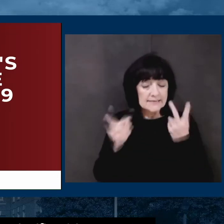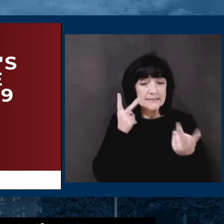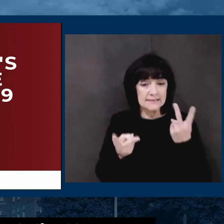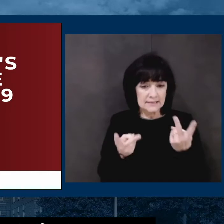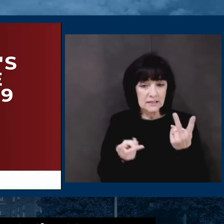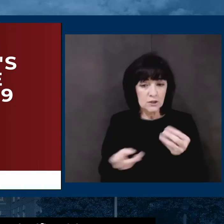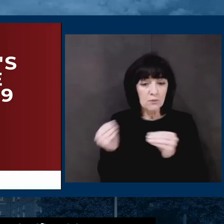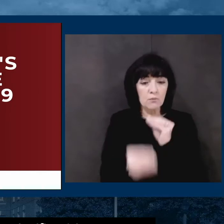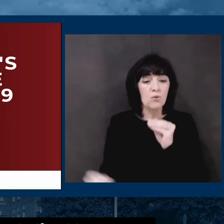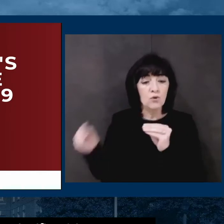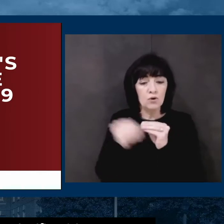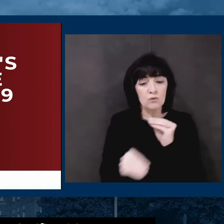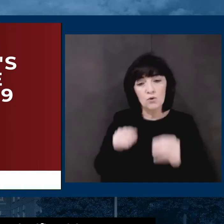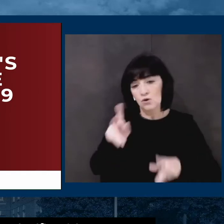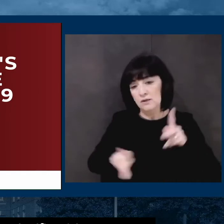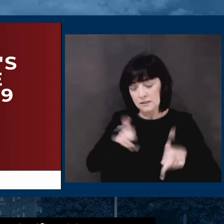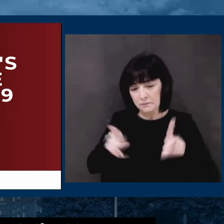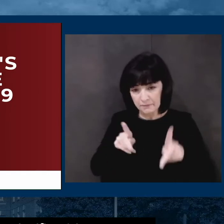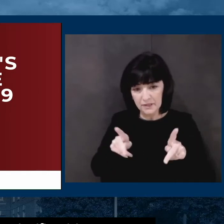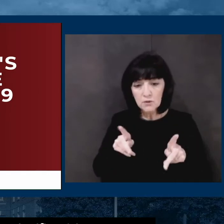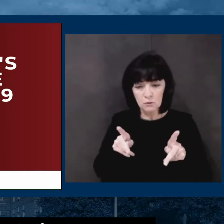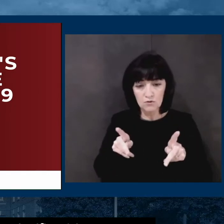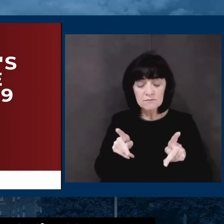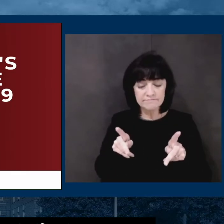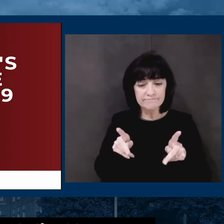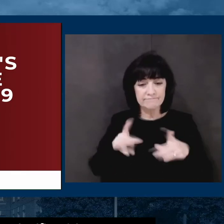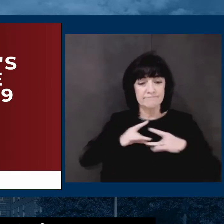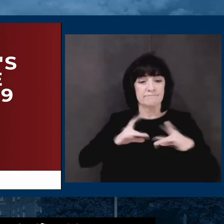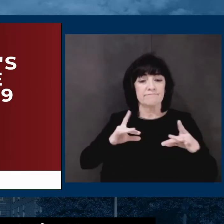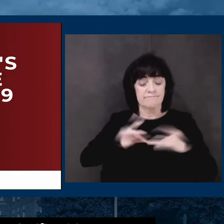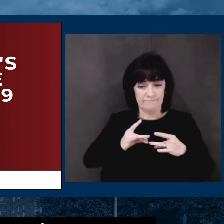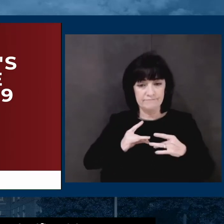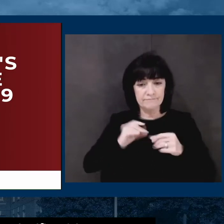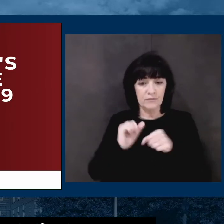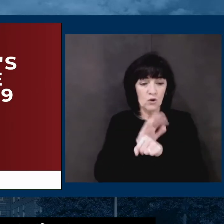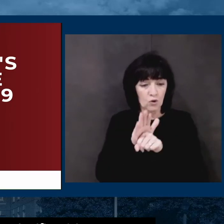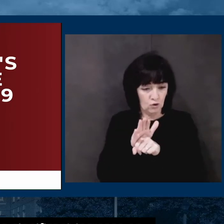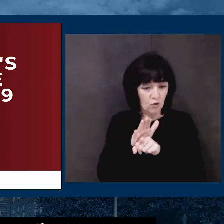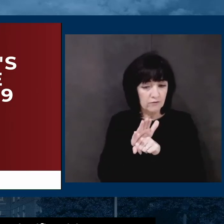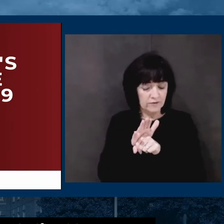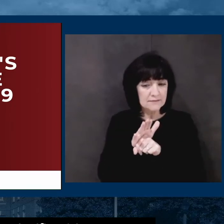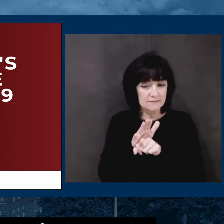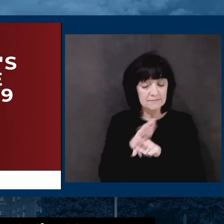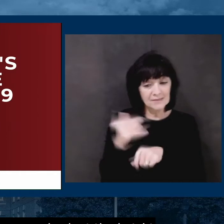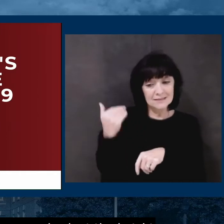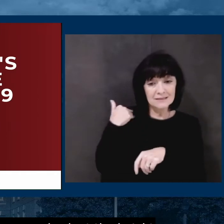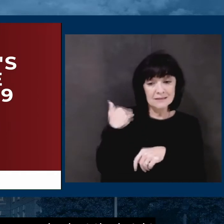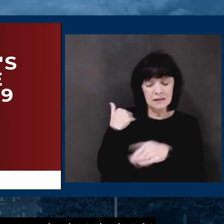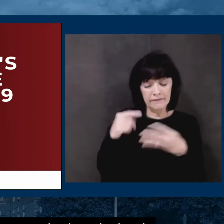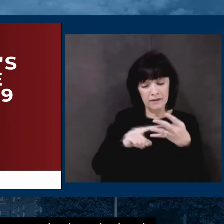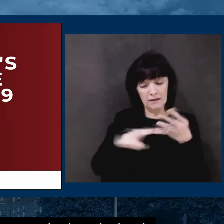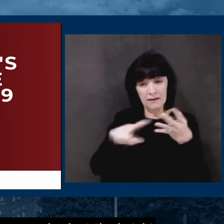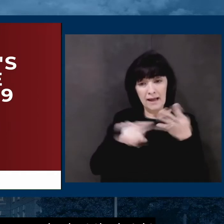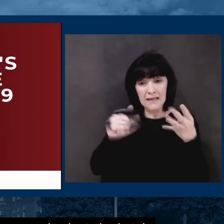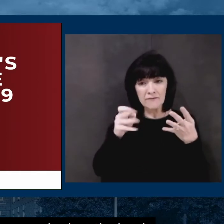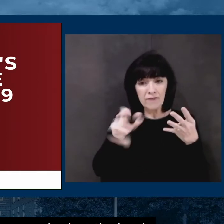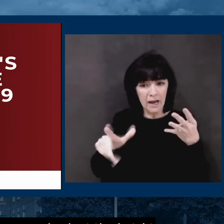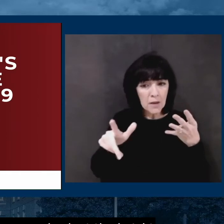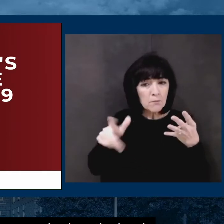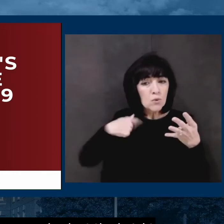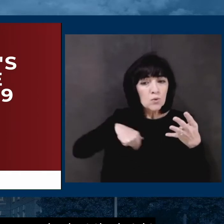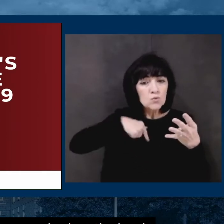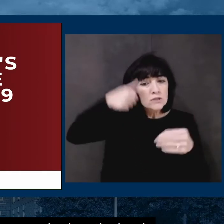so than we experienced at the height back in the end of April. And also concerning is